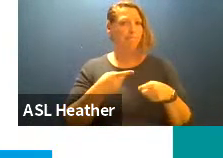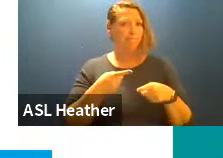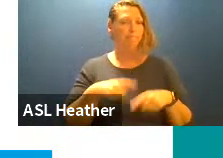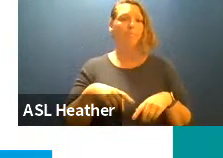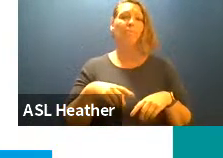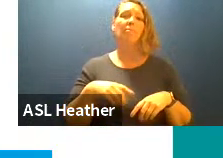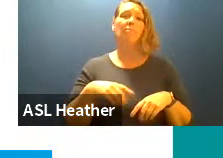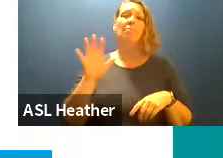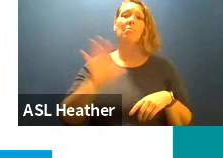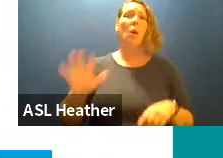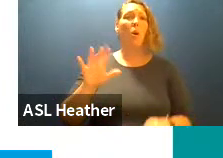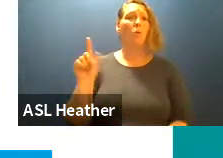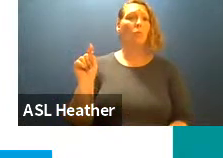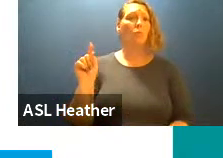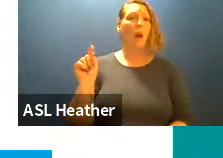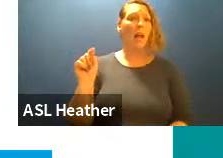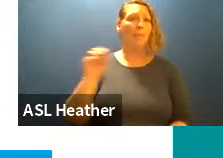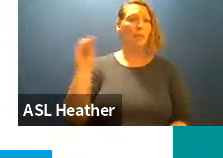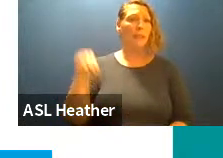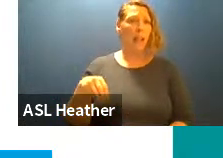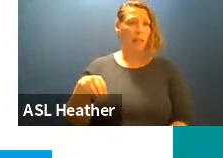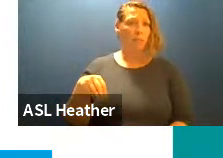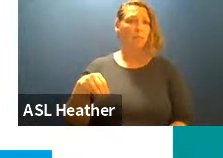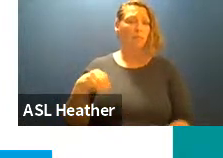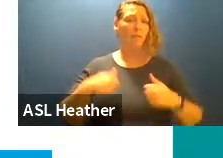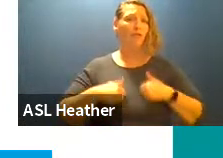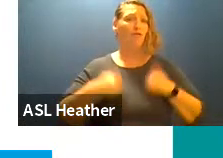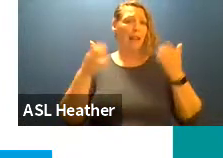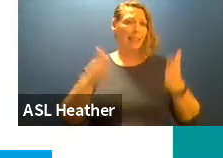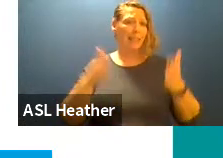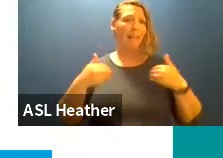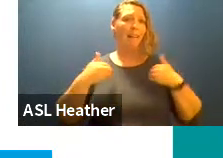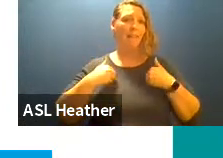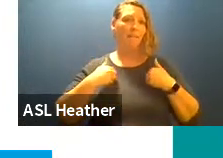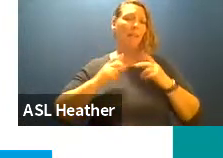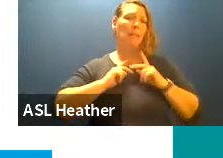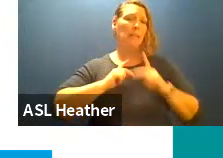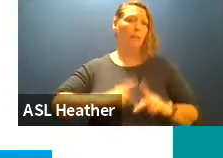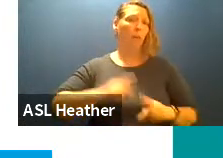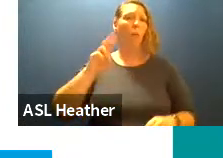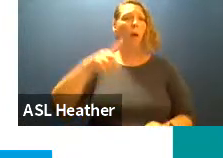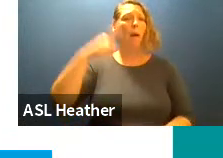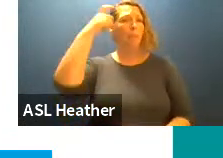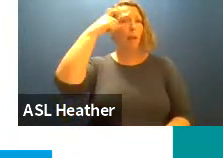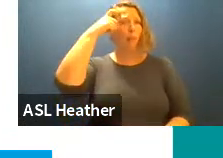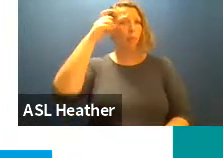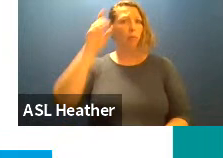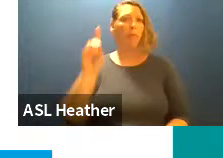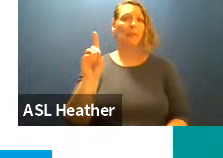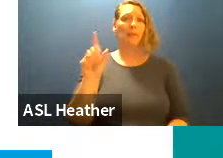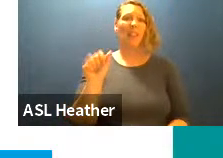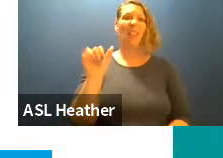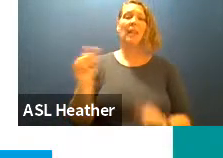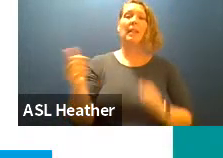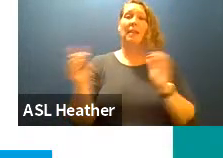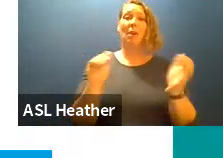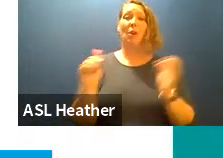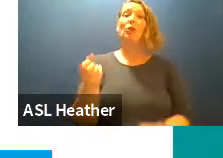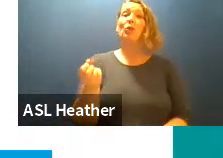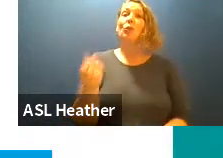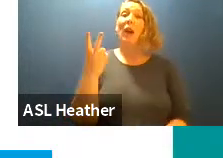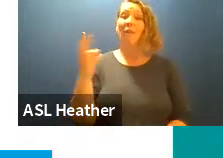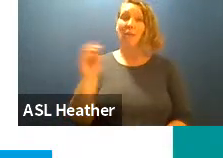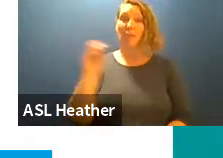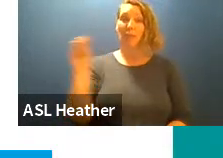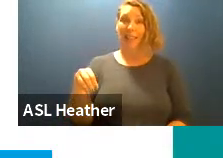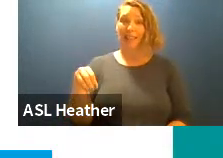about 20% of residents have a physical or mental disability, and that's compared to 12%